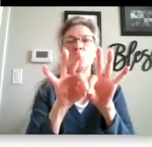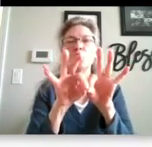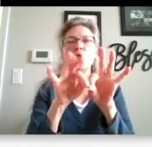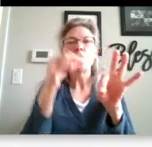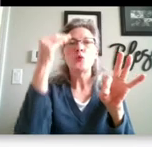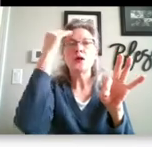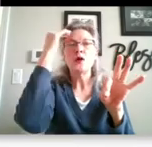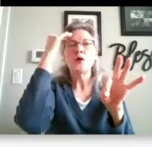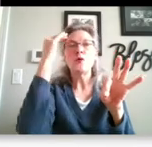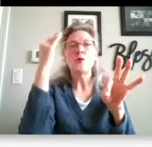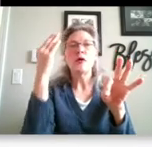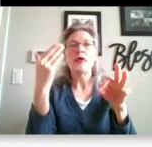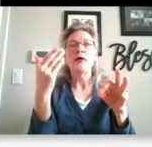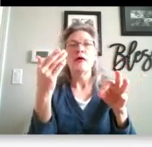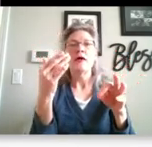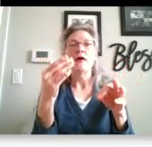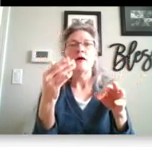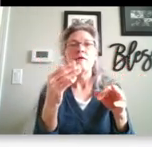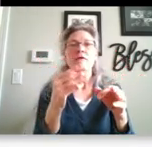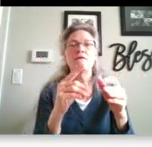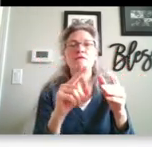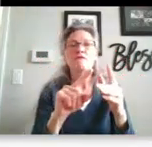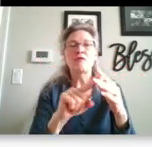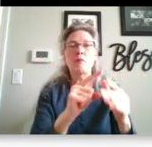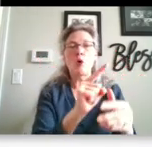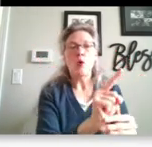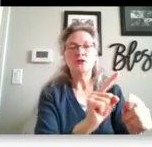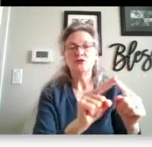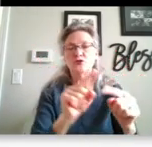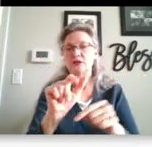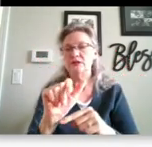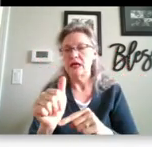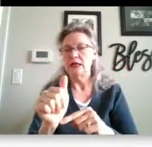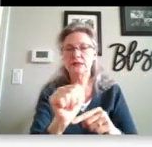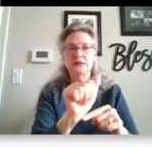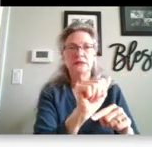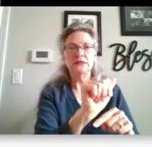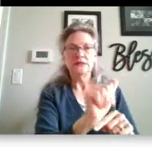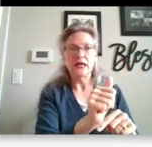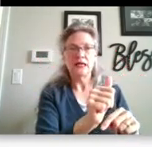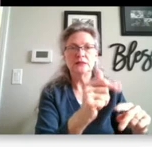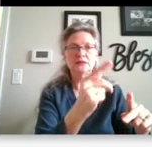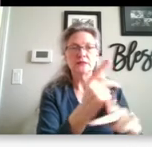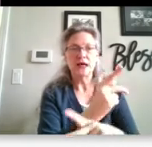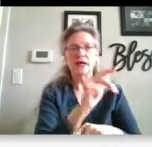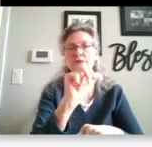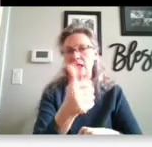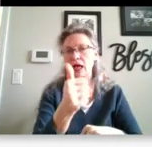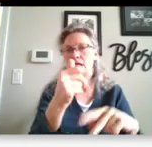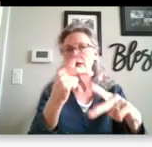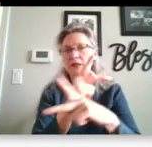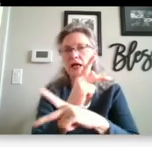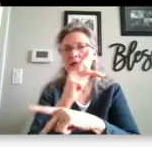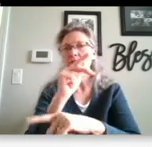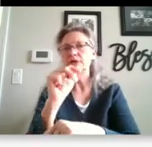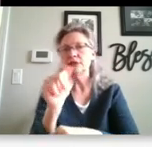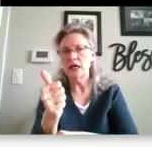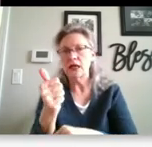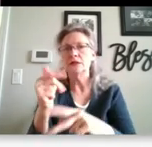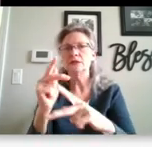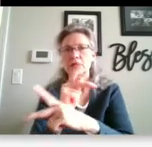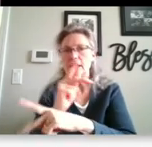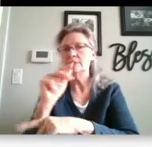know that, from our ones to our tens, our ones are 10 times greater, right? So 1 times 10 will give